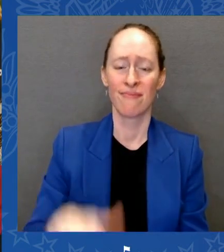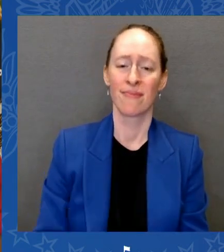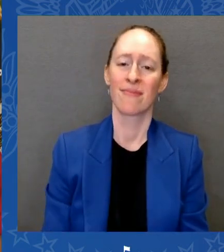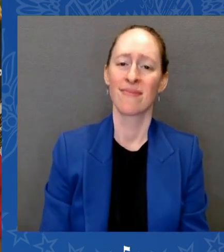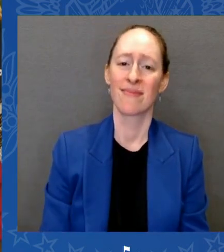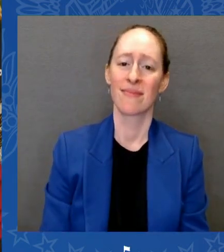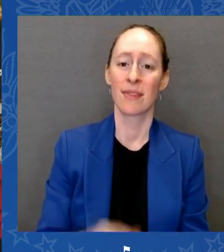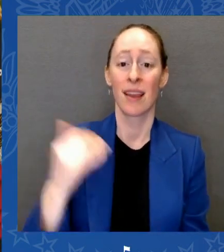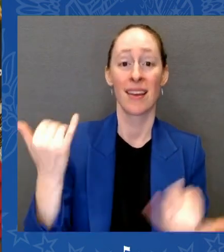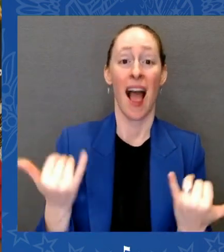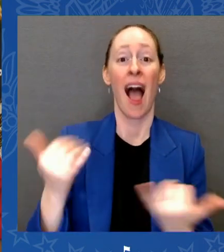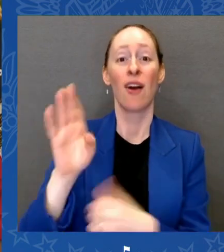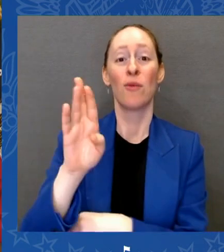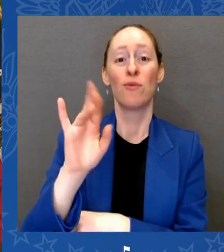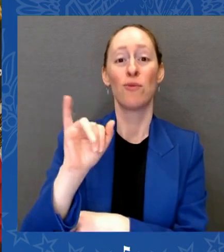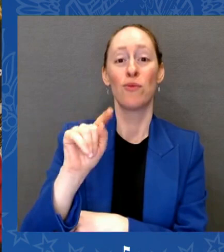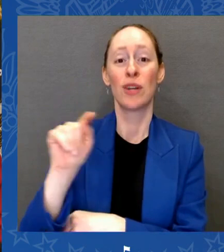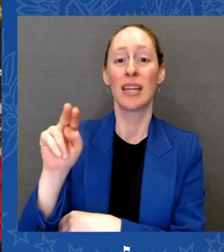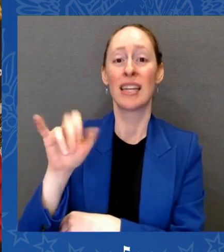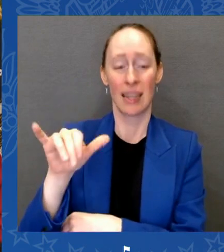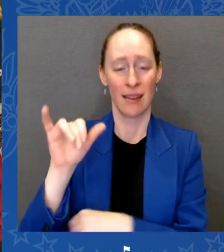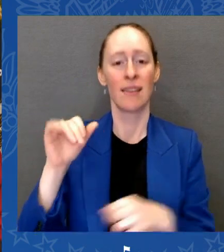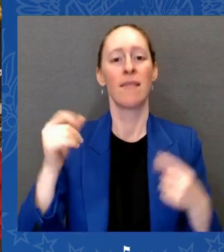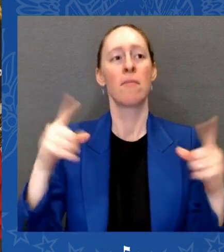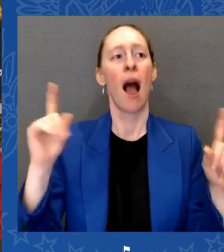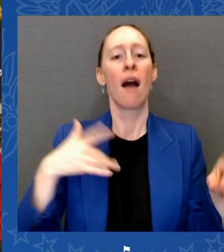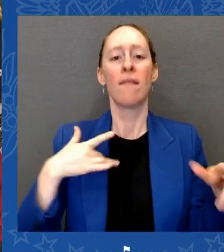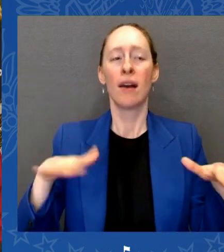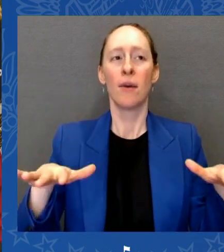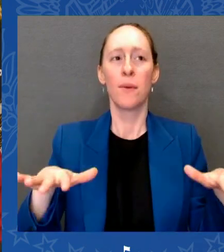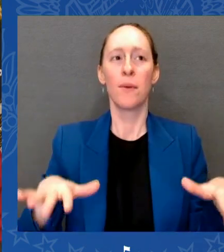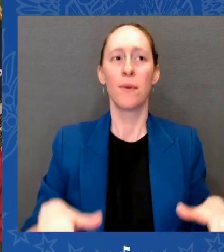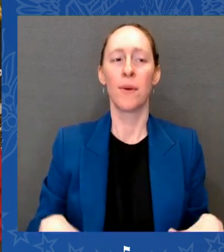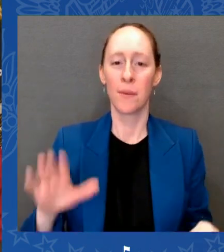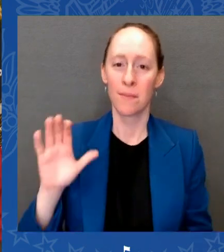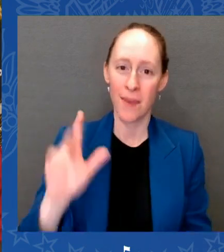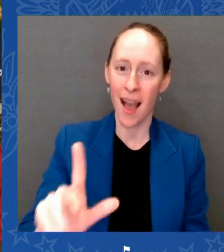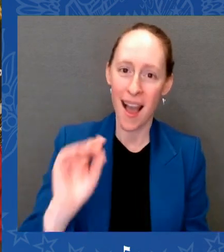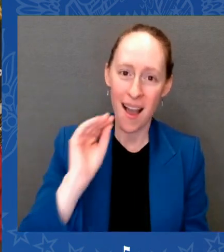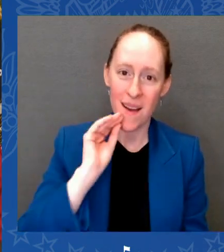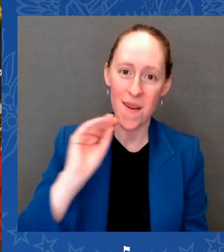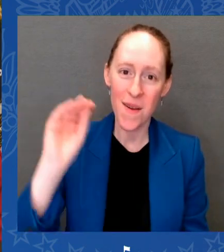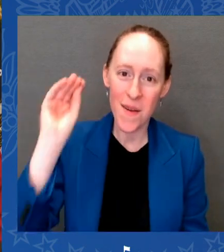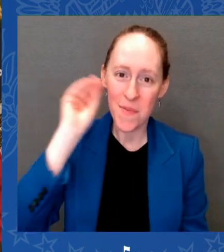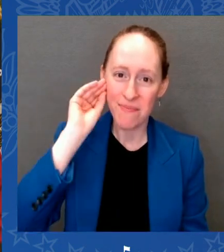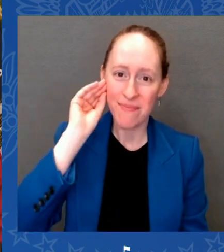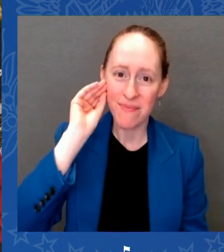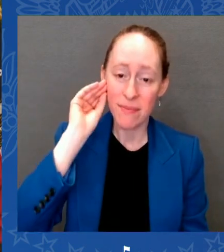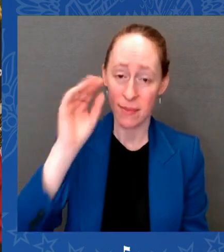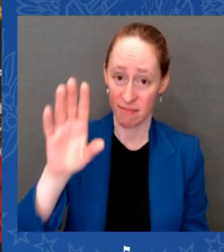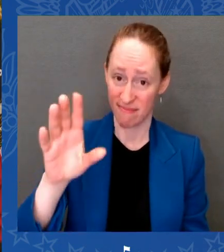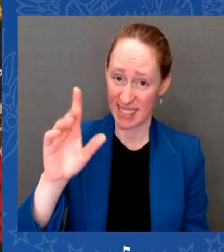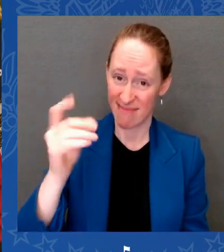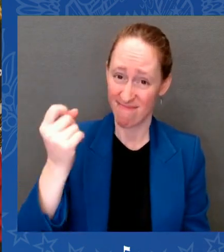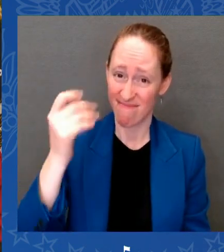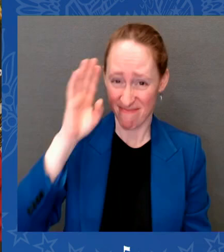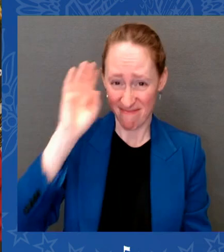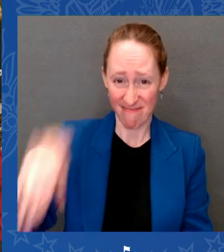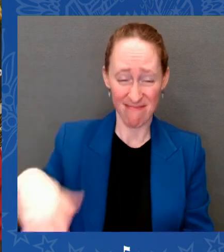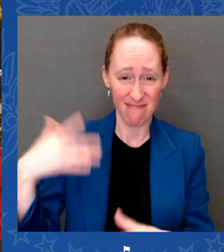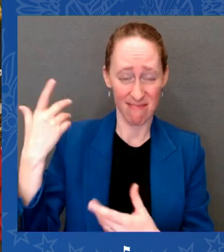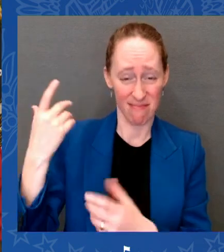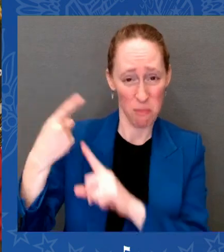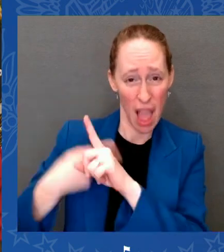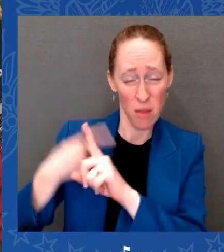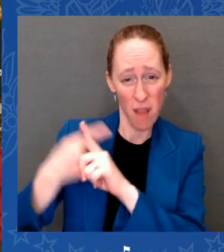home. And the fact remains that she's lost months of her life, experienced the needless trauma. She deserves space, privacy,